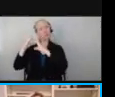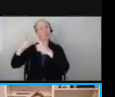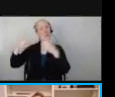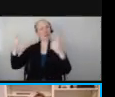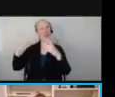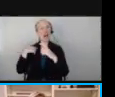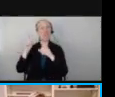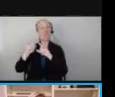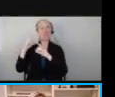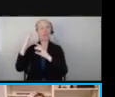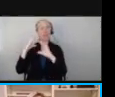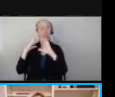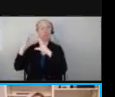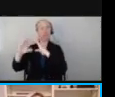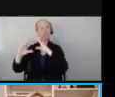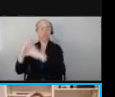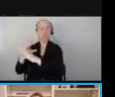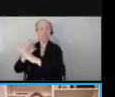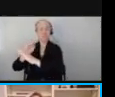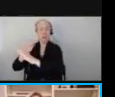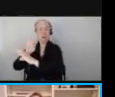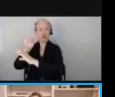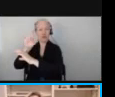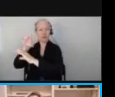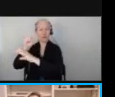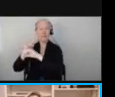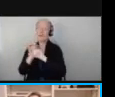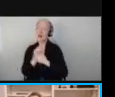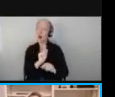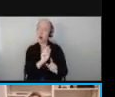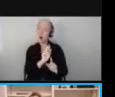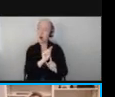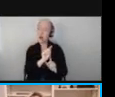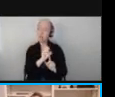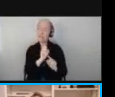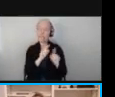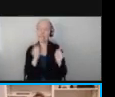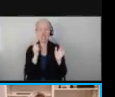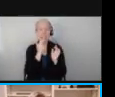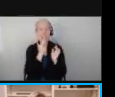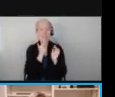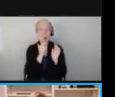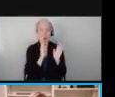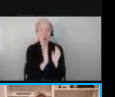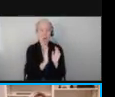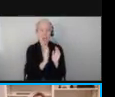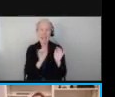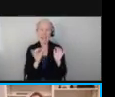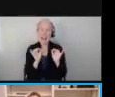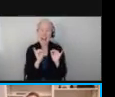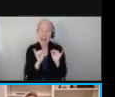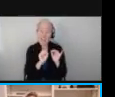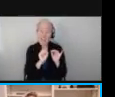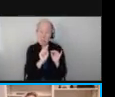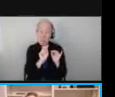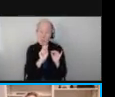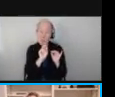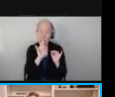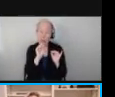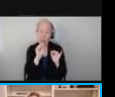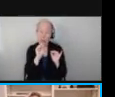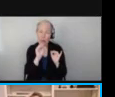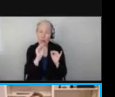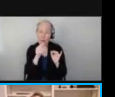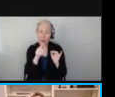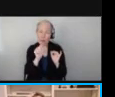modules, for Artemis missions, the crews will live and work together in a small space the size of a studio apartment. In later Artemis